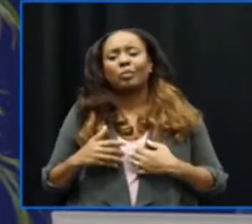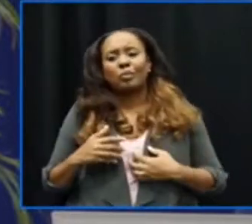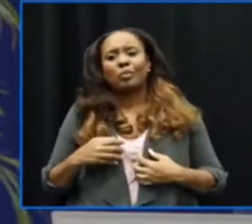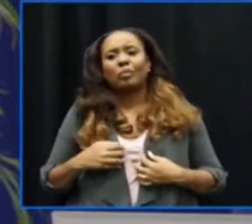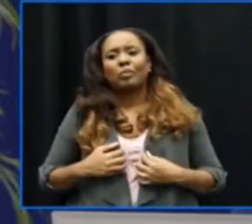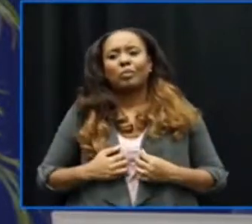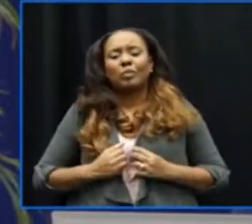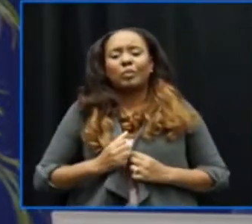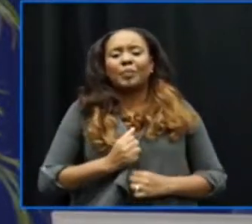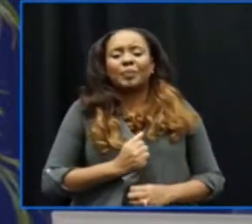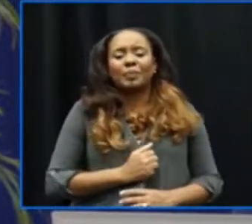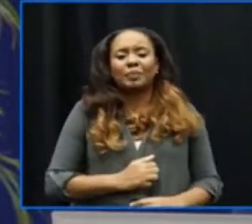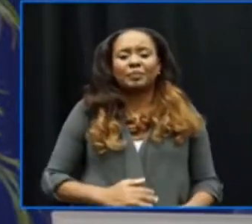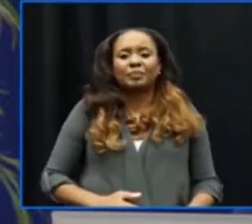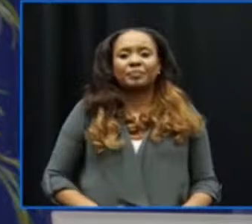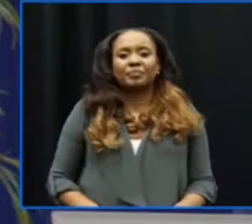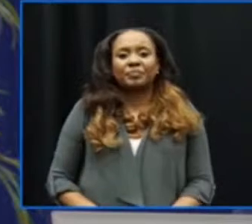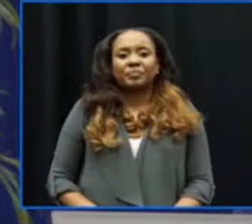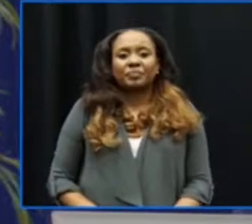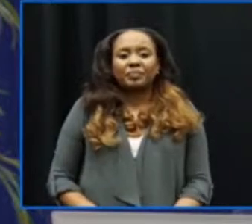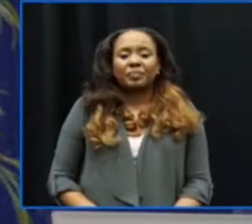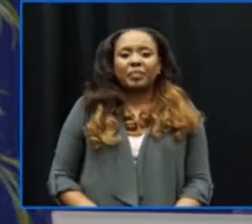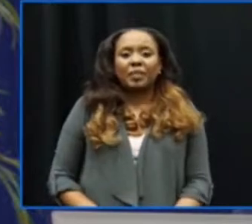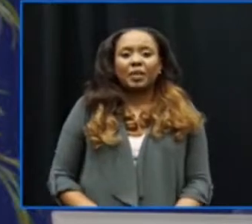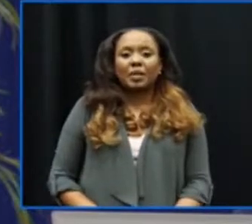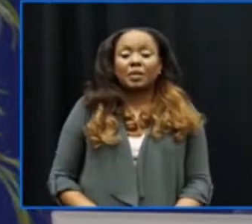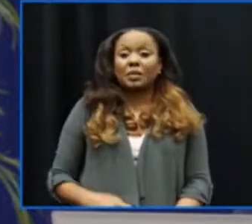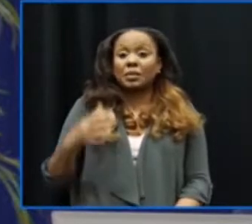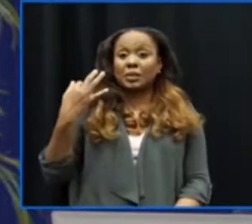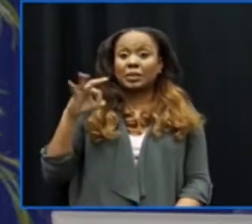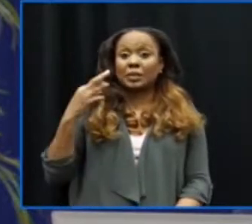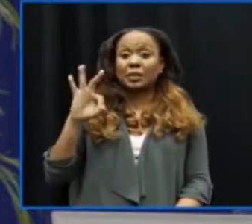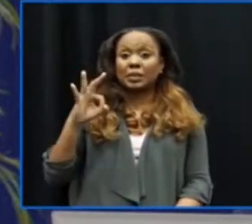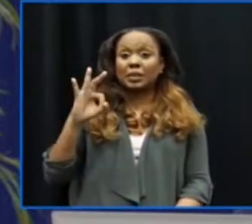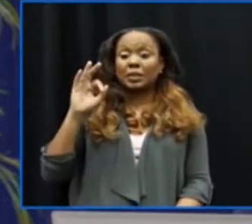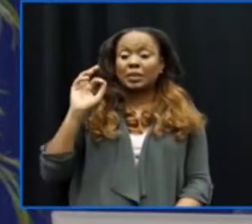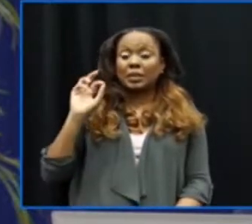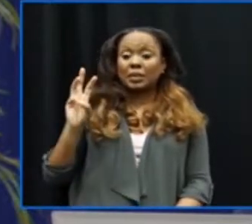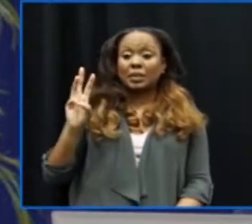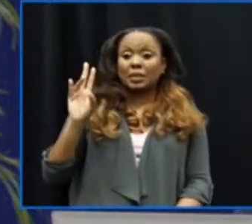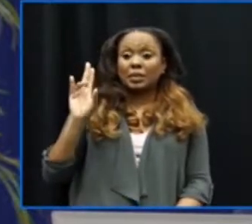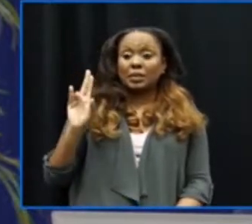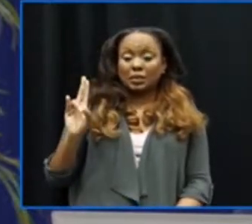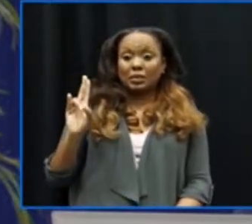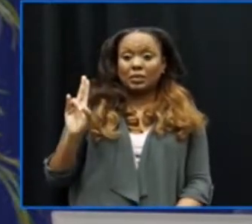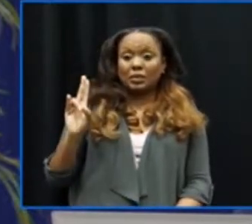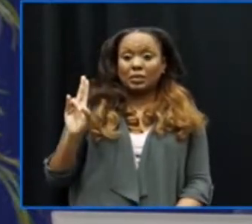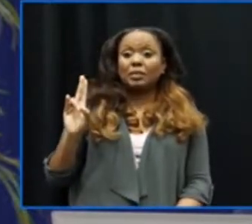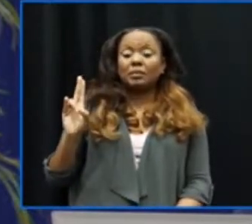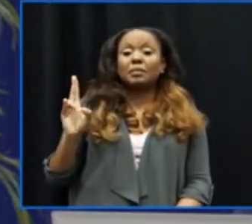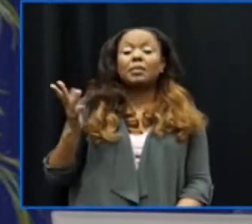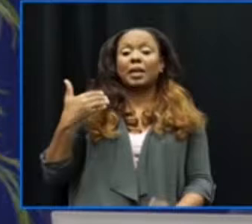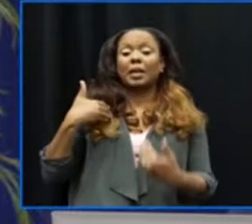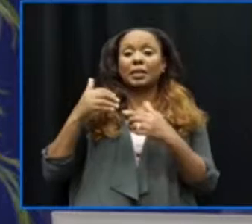there. We had a situation in 1967 which predated what's called a demographic dividend. We had a